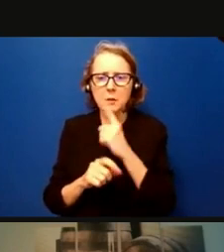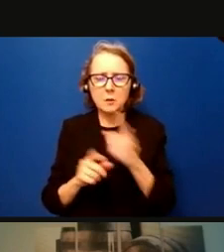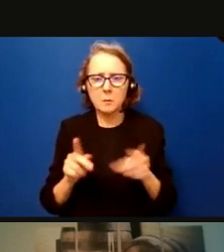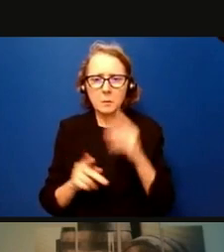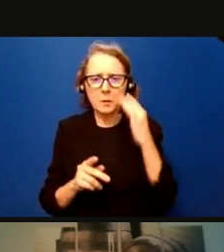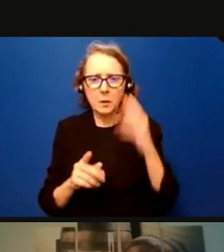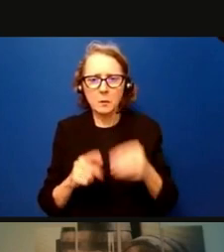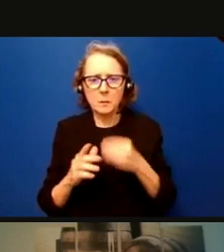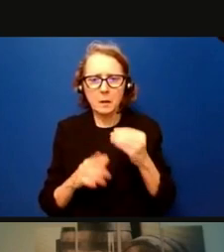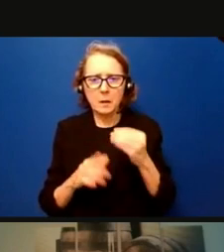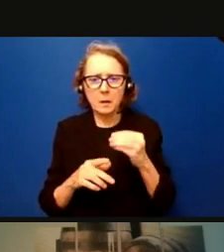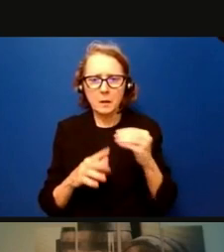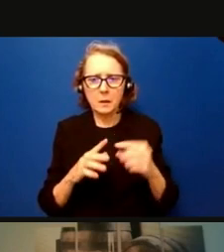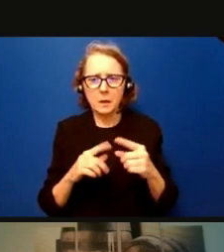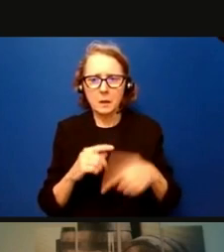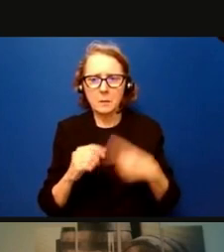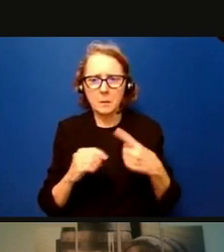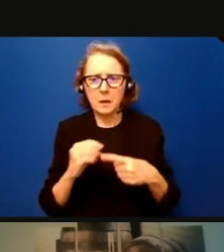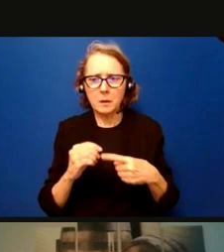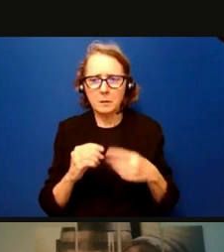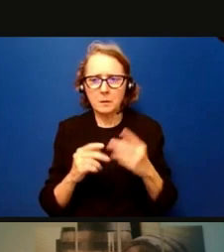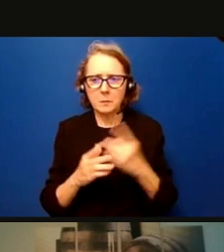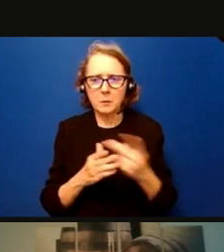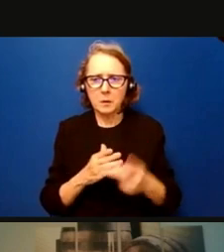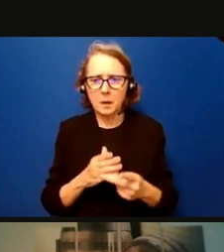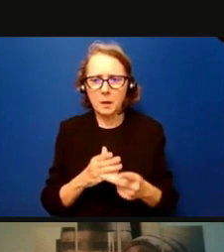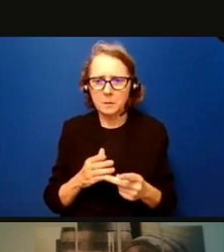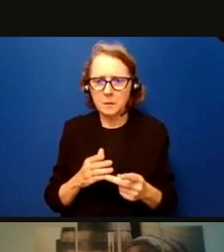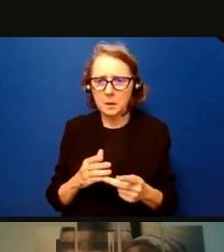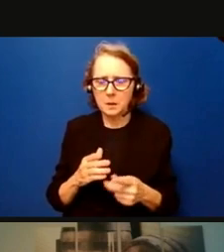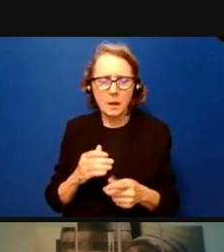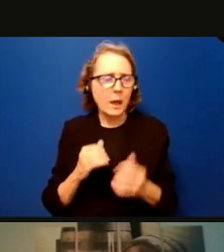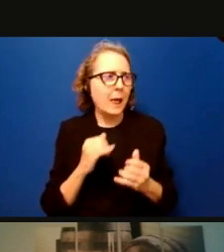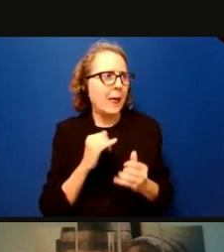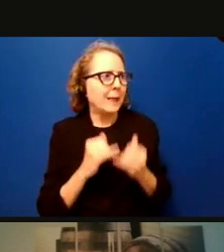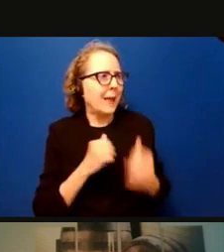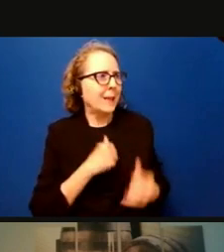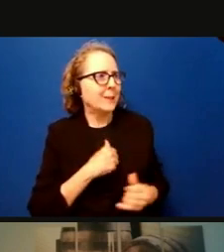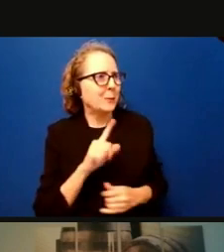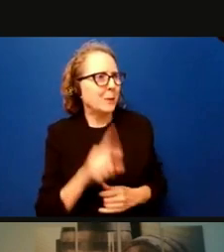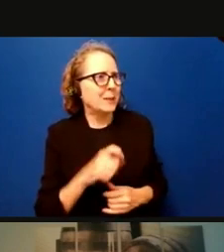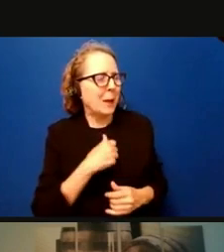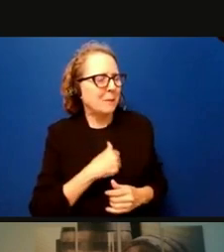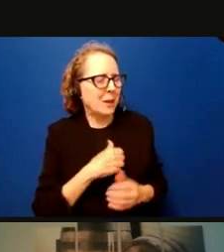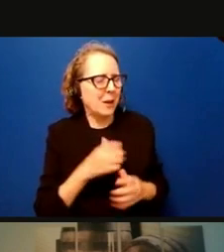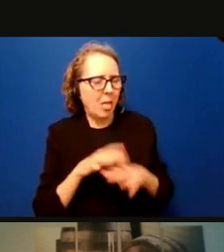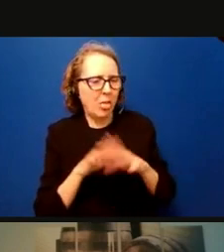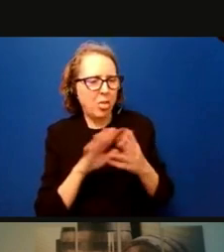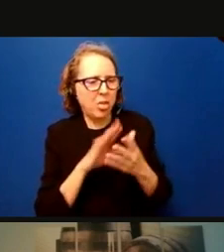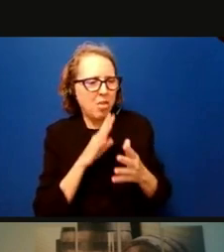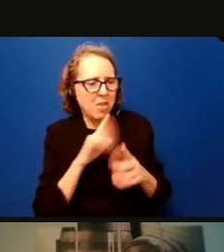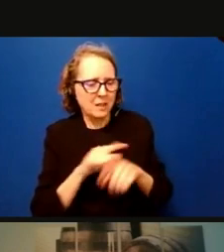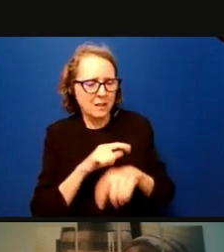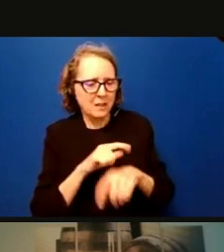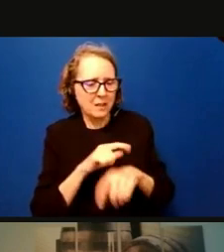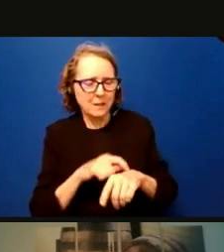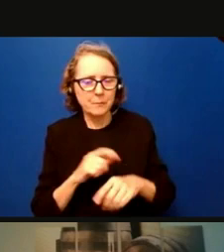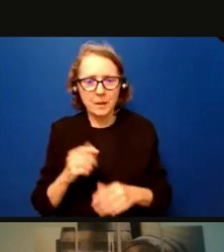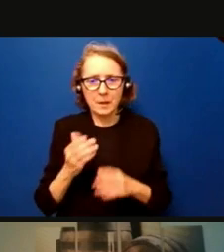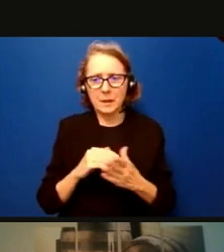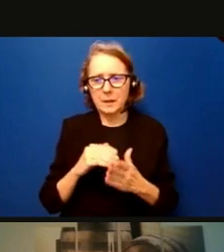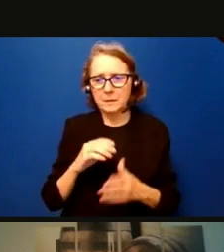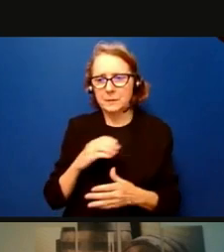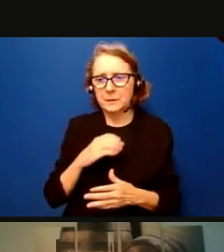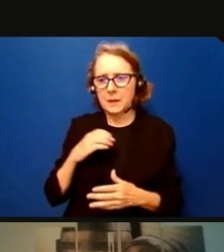Thank you, Mr. Zink. Sorry. It's okay. Last question. I'm very sorry. again, this is Councillor Leung.